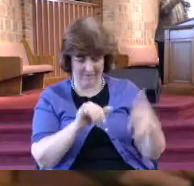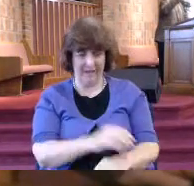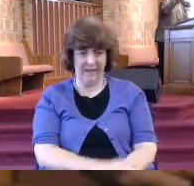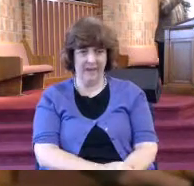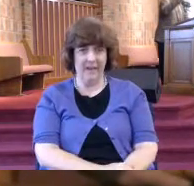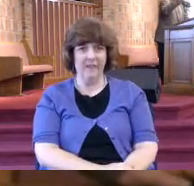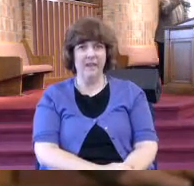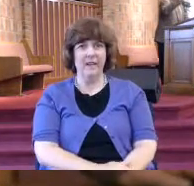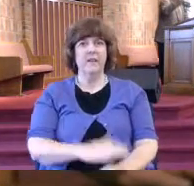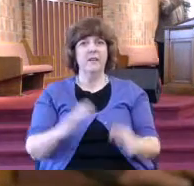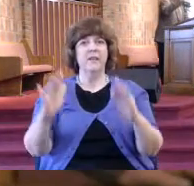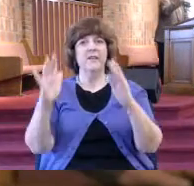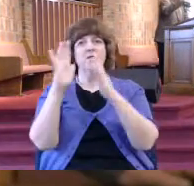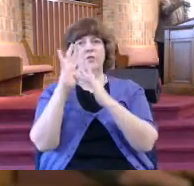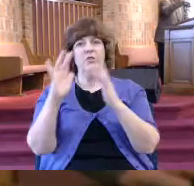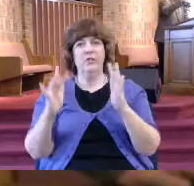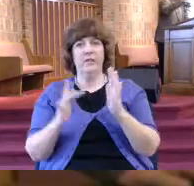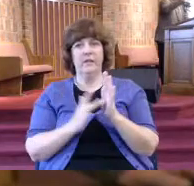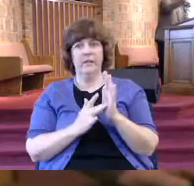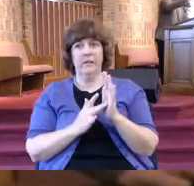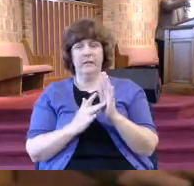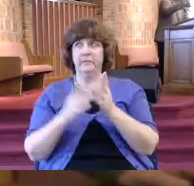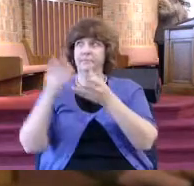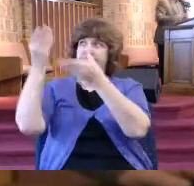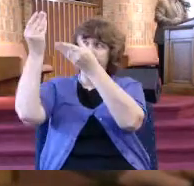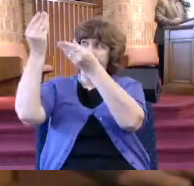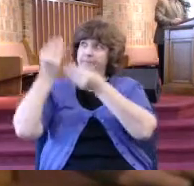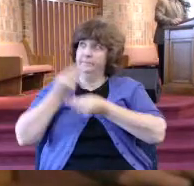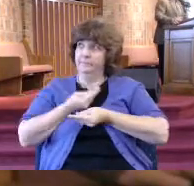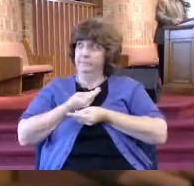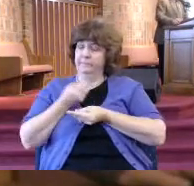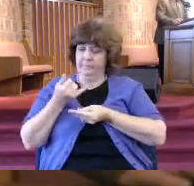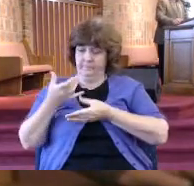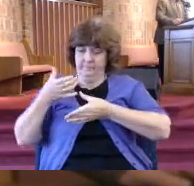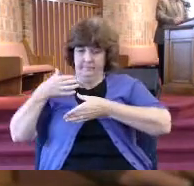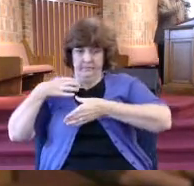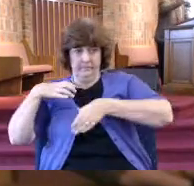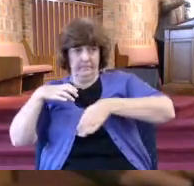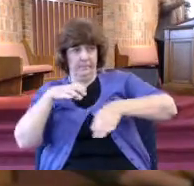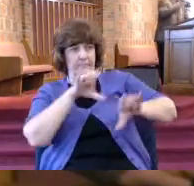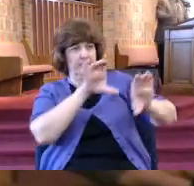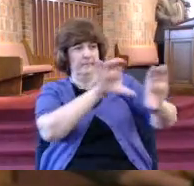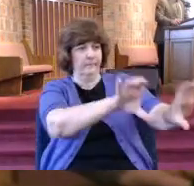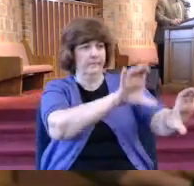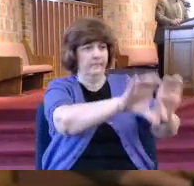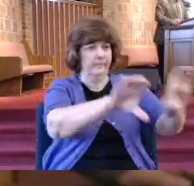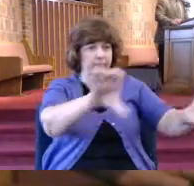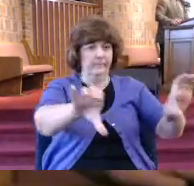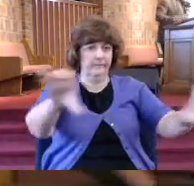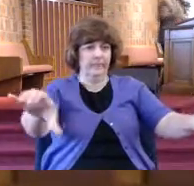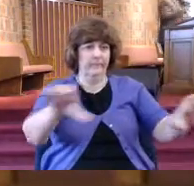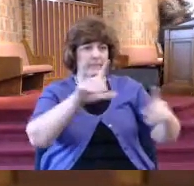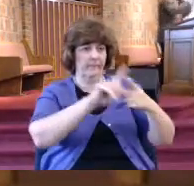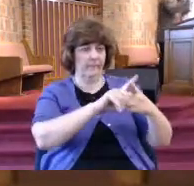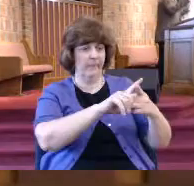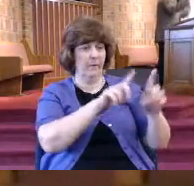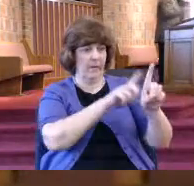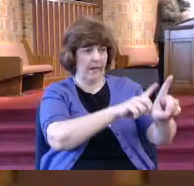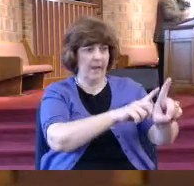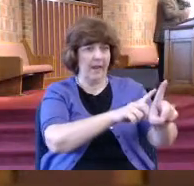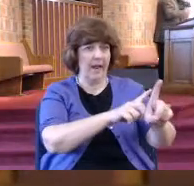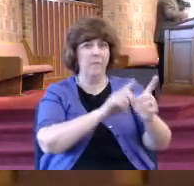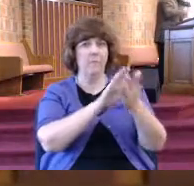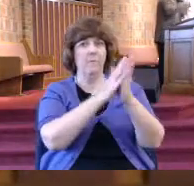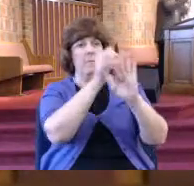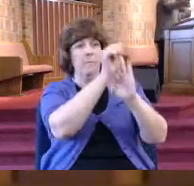Jesus, in giving His responsibility to His disciples, and those disciples or apostles would go and preach throughout the